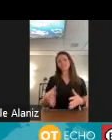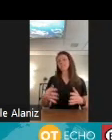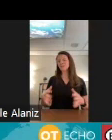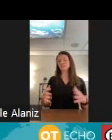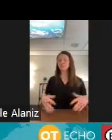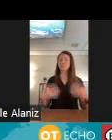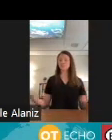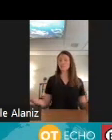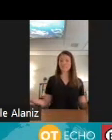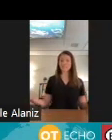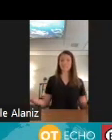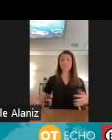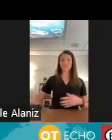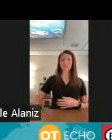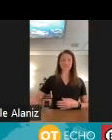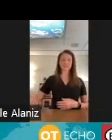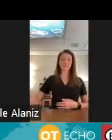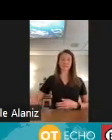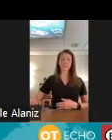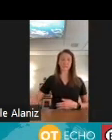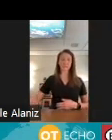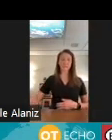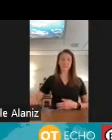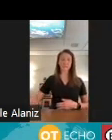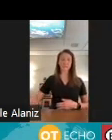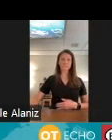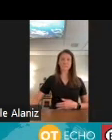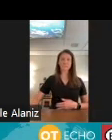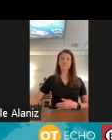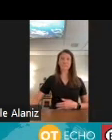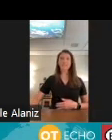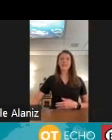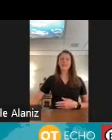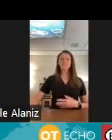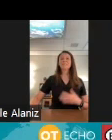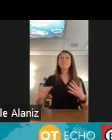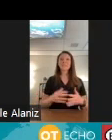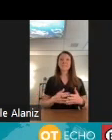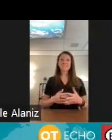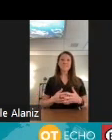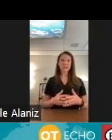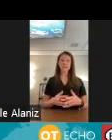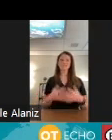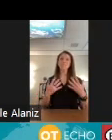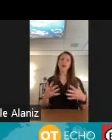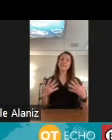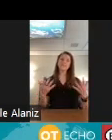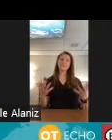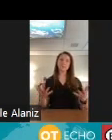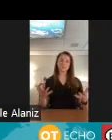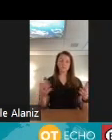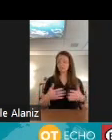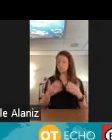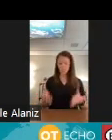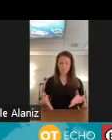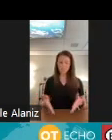recognize that it's not just going to spontaneously carry over to the other ones. And then the mechanism of action. Why does it